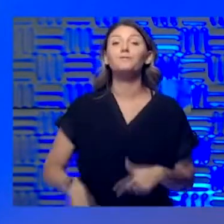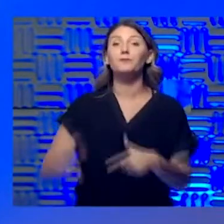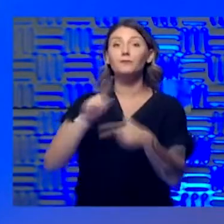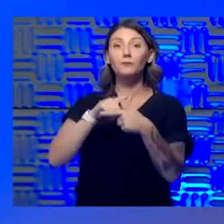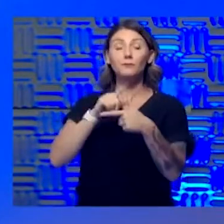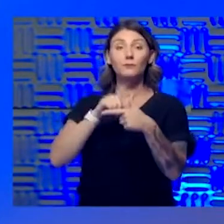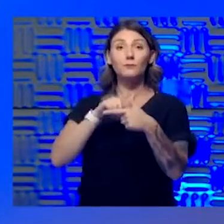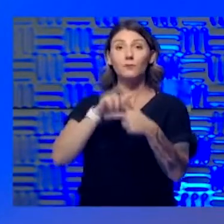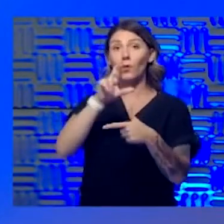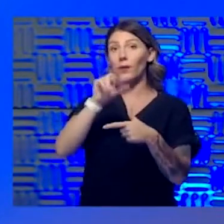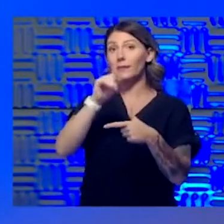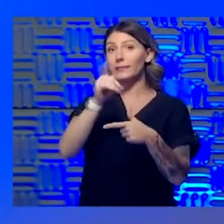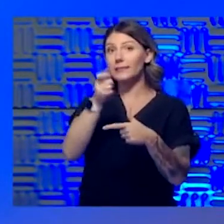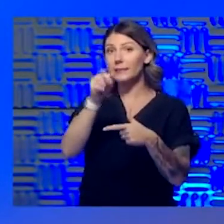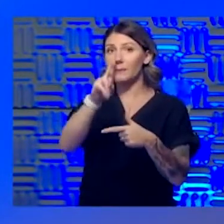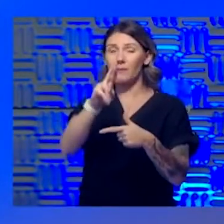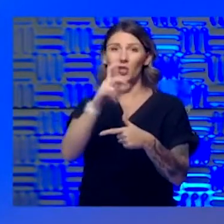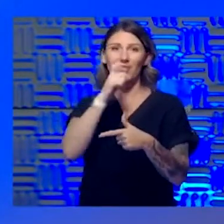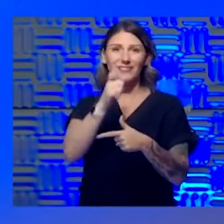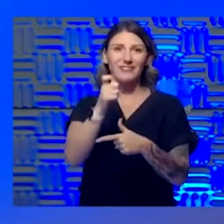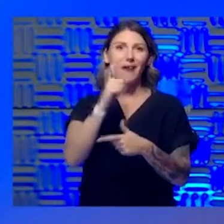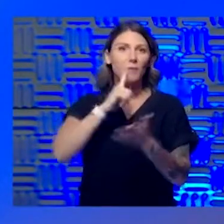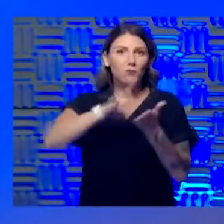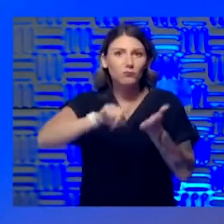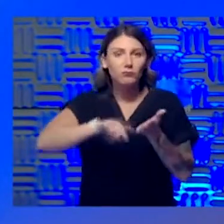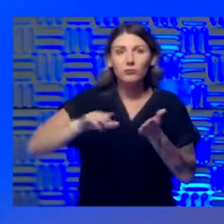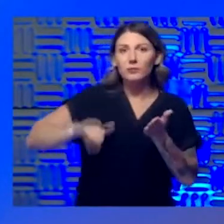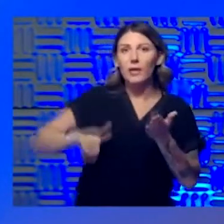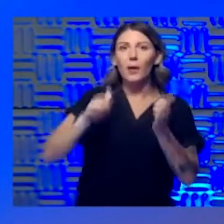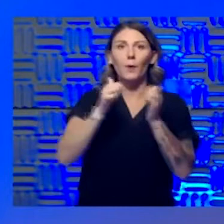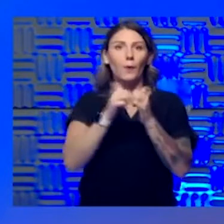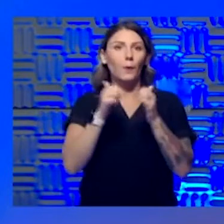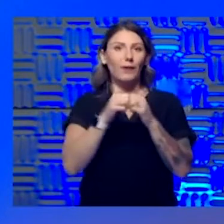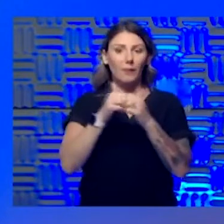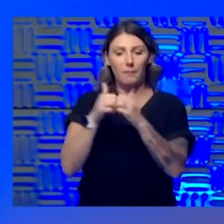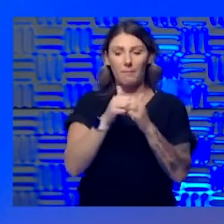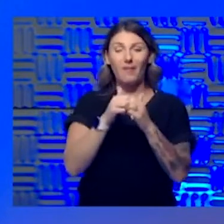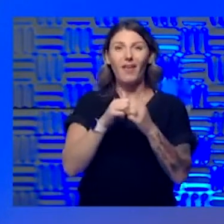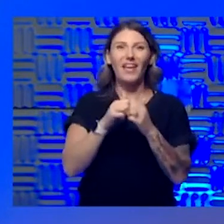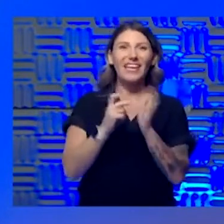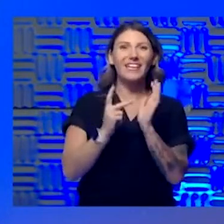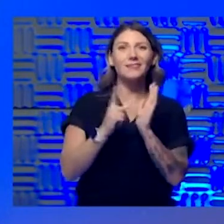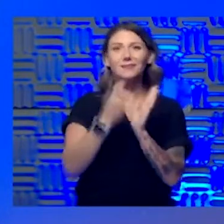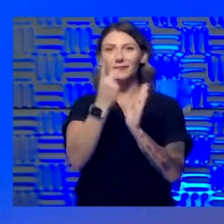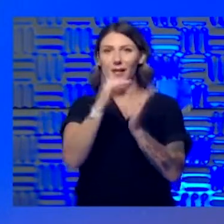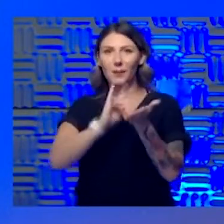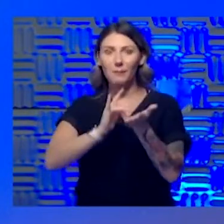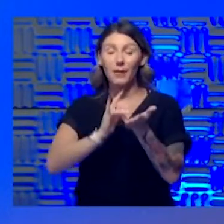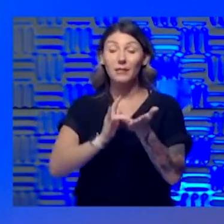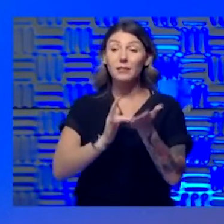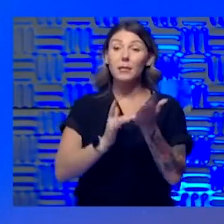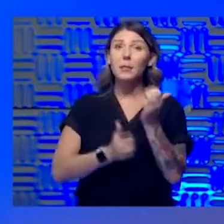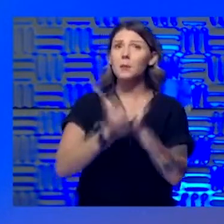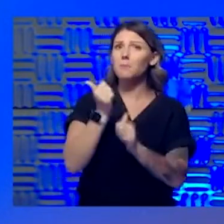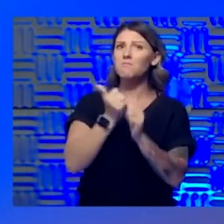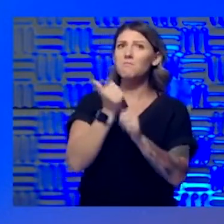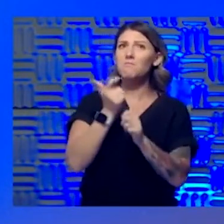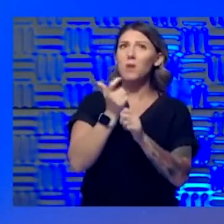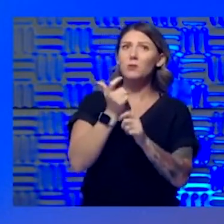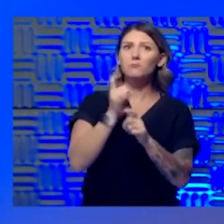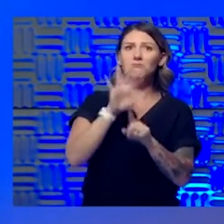been looked at in combination as some of these other drugs. There has been some other, the main one that came out a week or two ago was